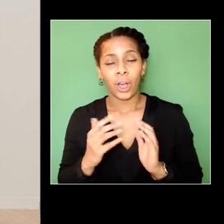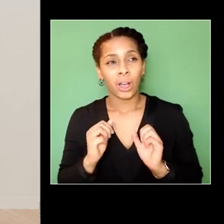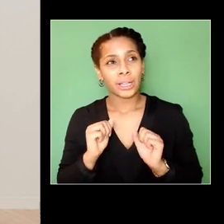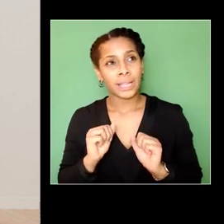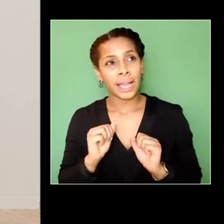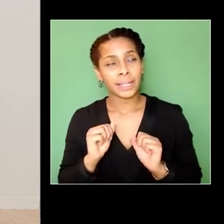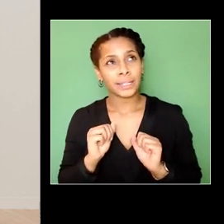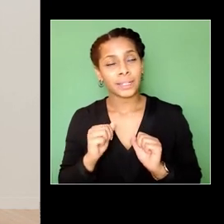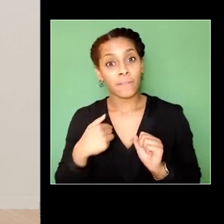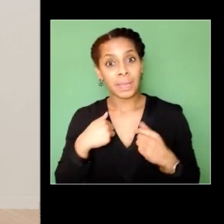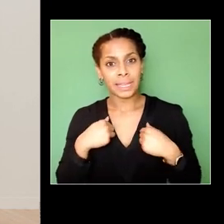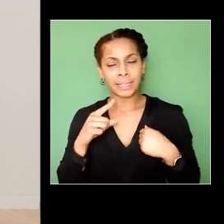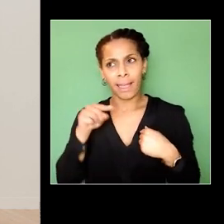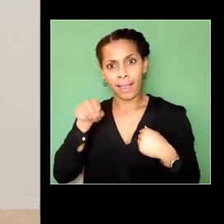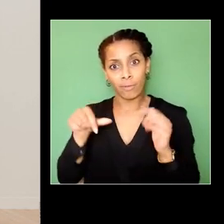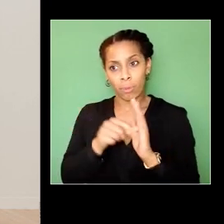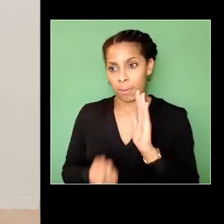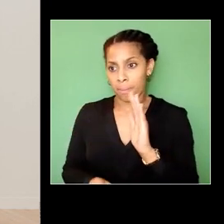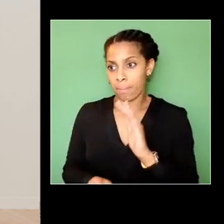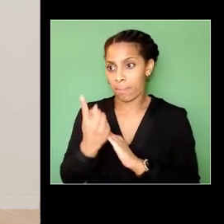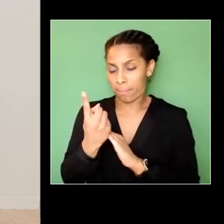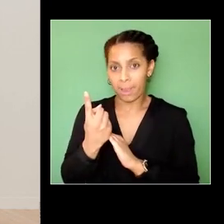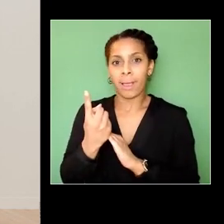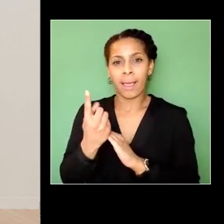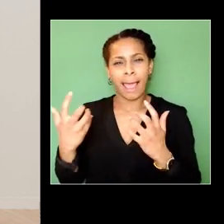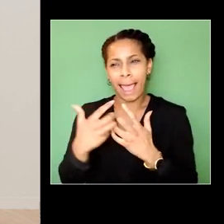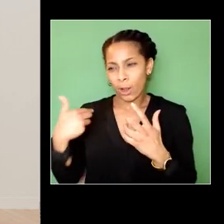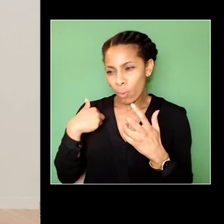solve a problem, mm-hmm. compositionally,